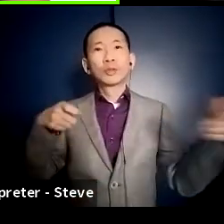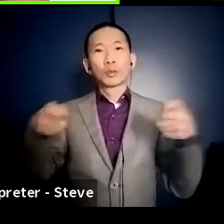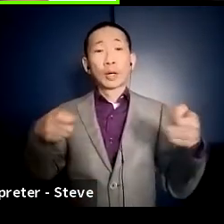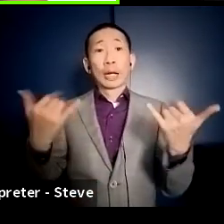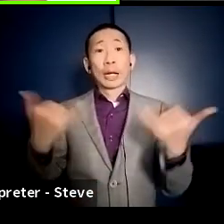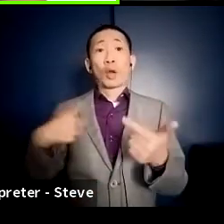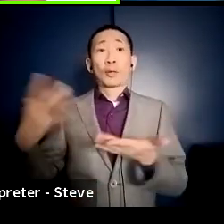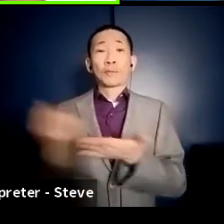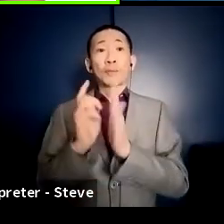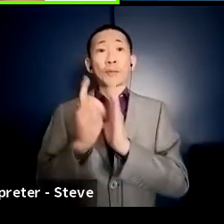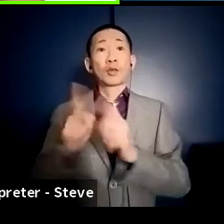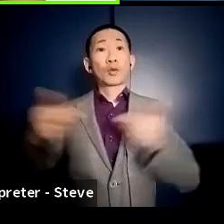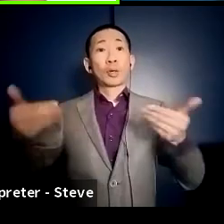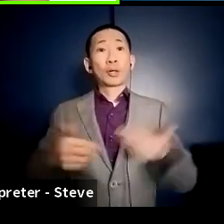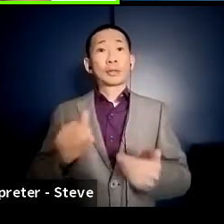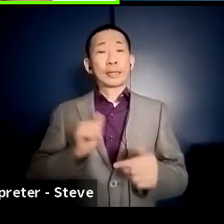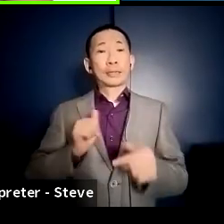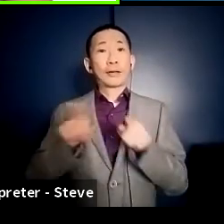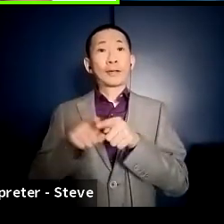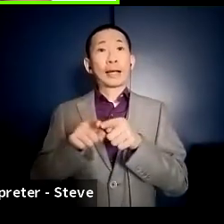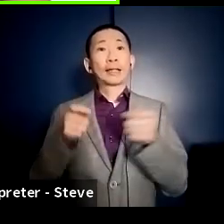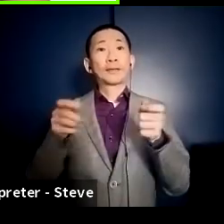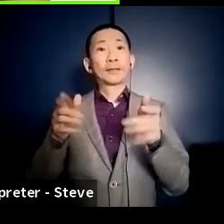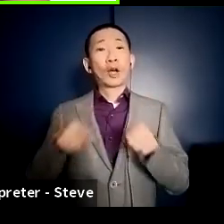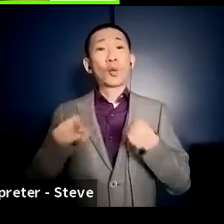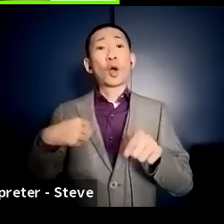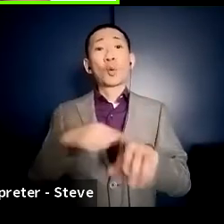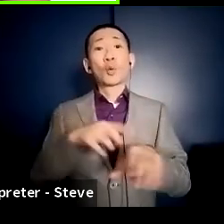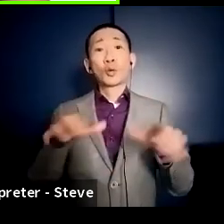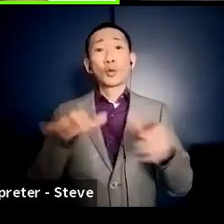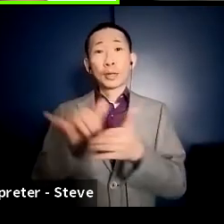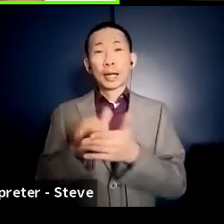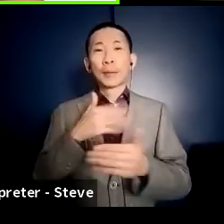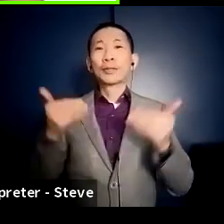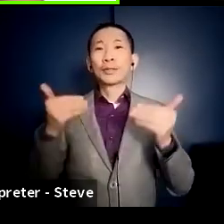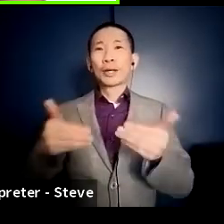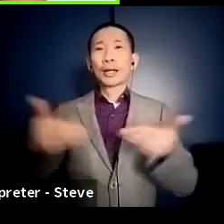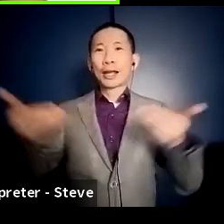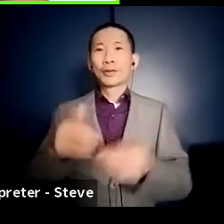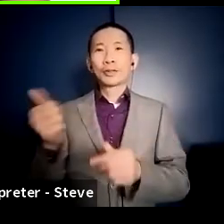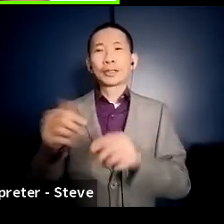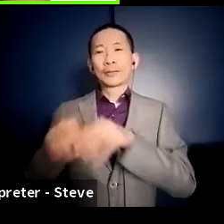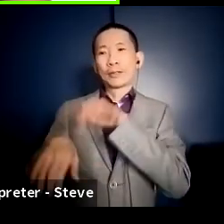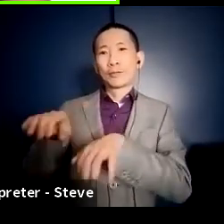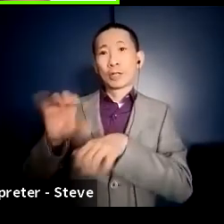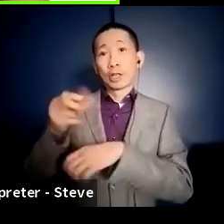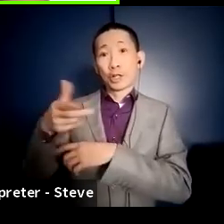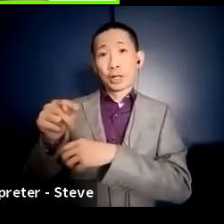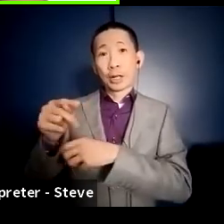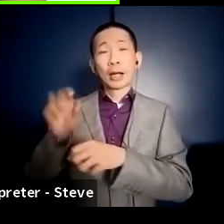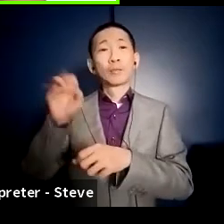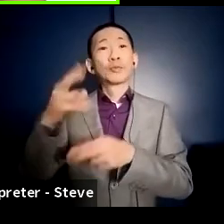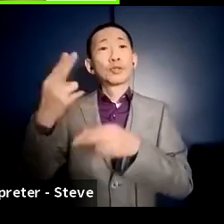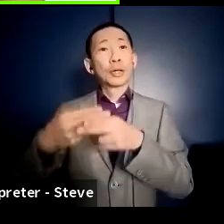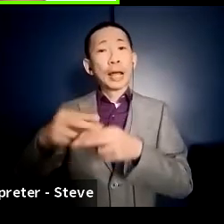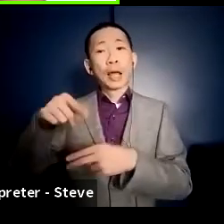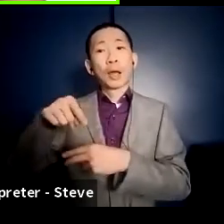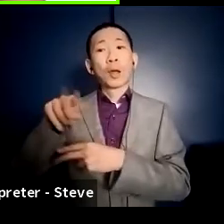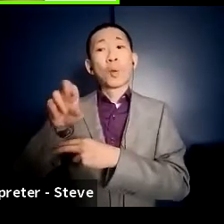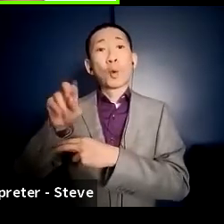to introduce ourselves as facilitators. And while we do that, please go ahead and introduce yourself in the chat box using your name, pronouns, and any